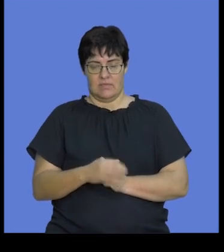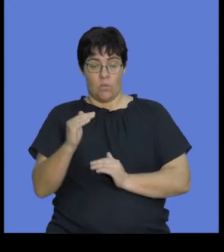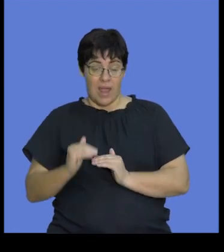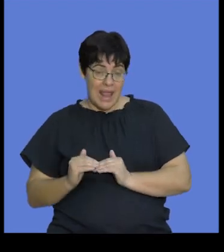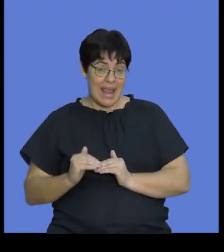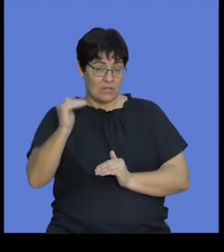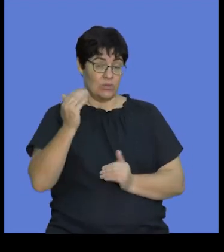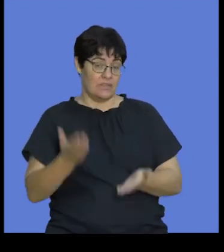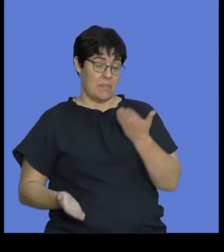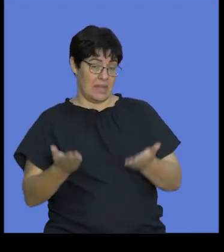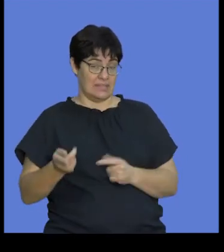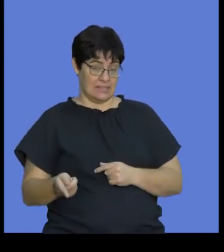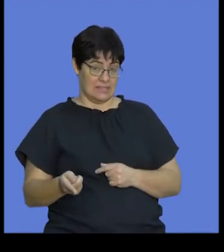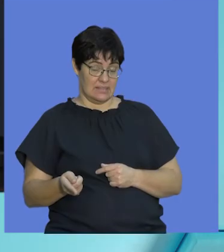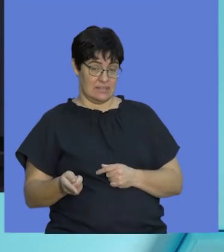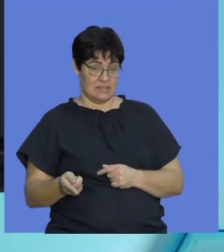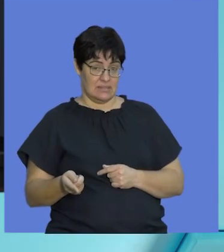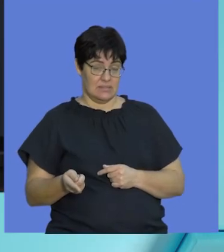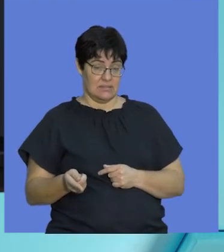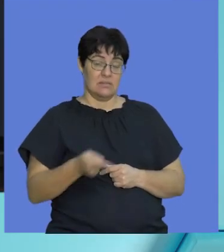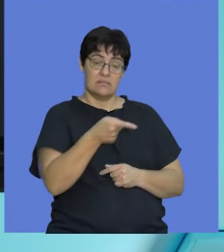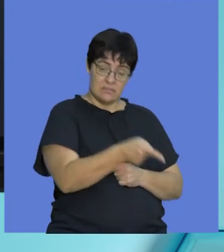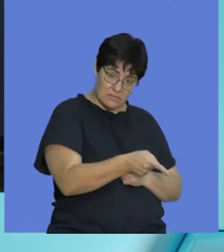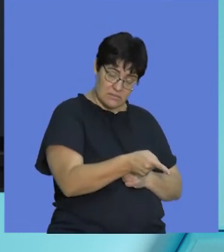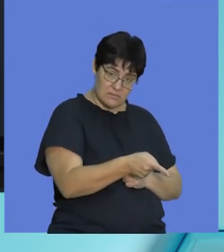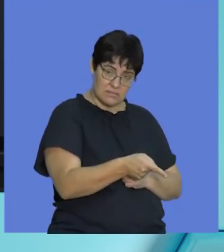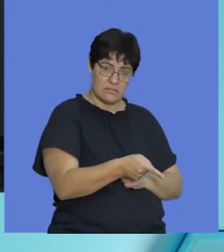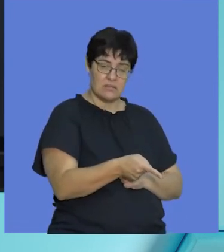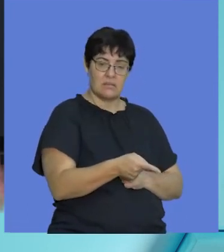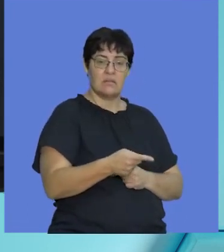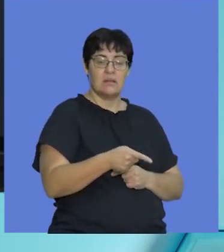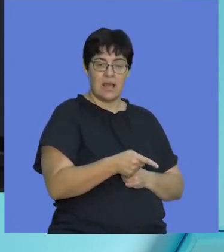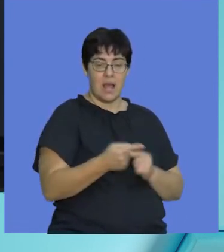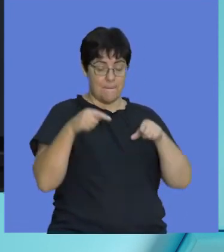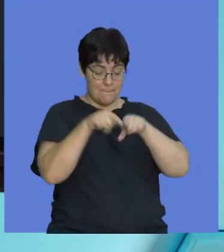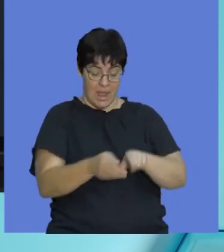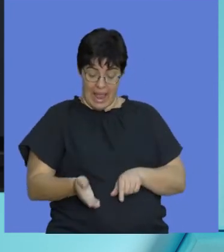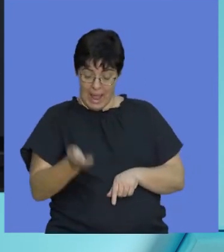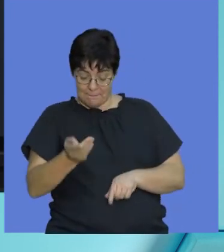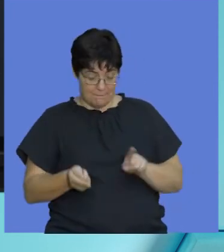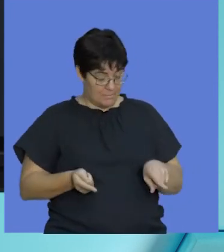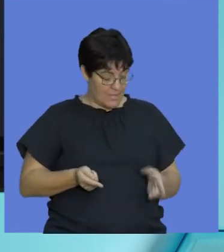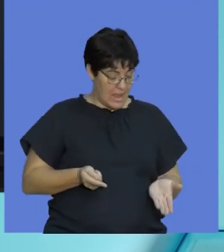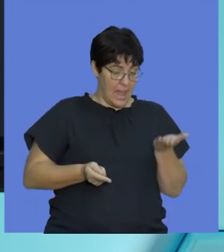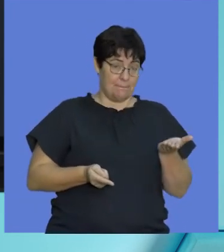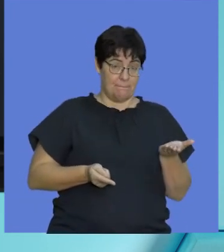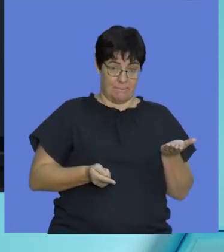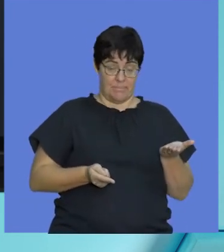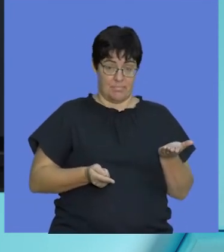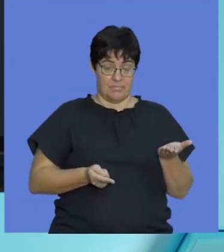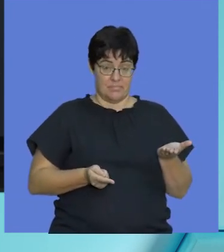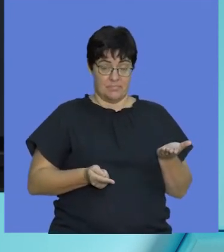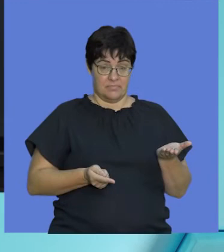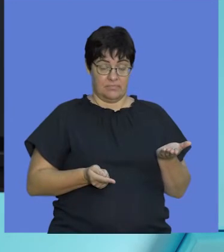We've increased mass. Momentum is directly proportional to the